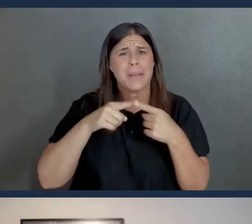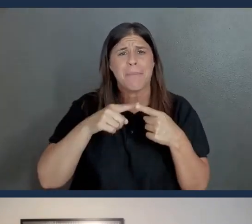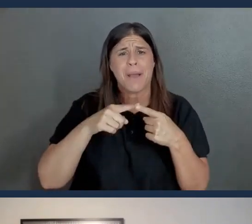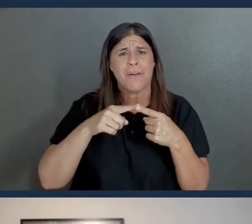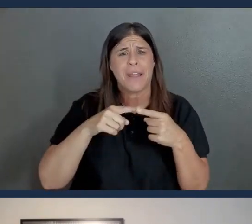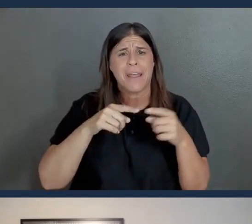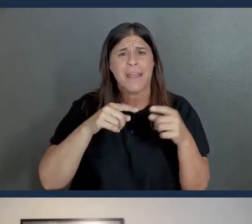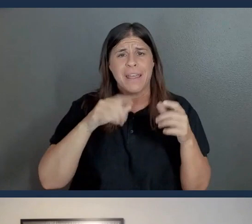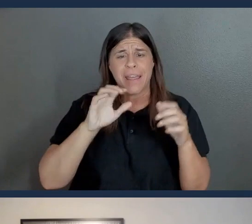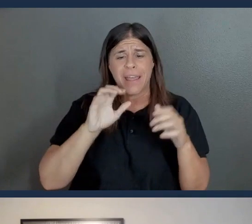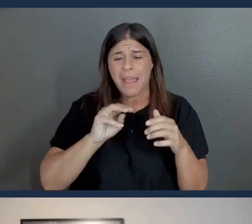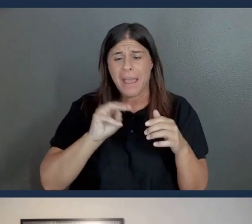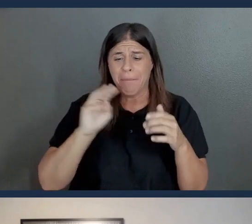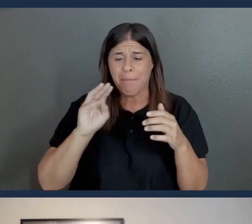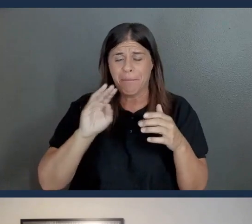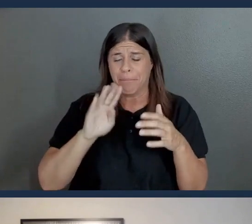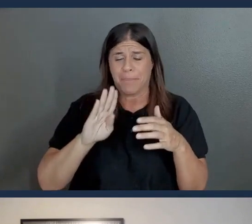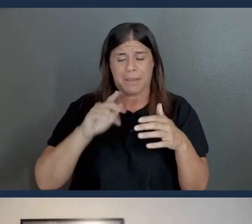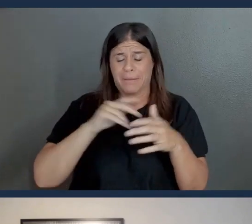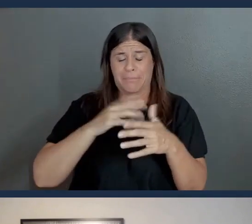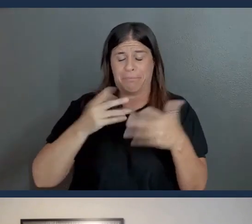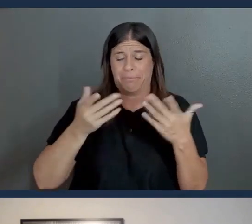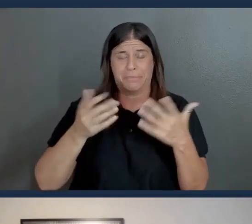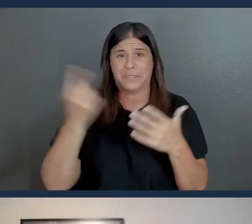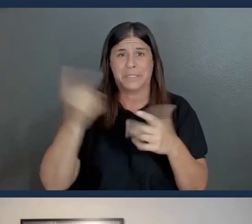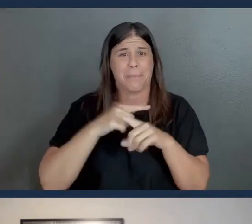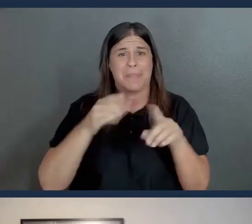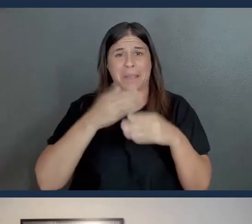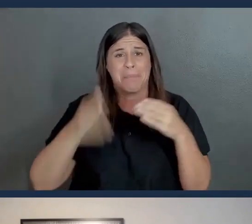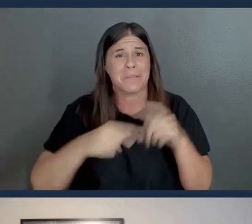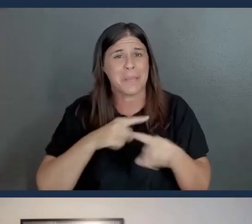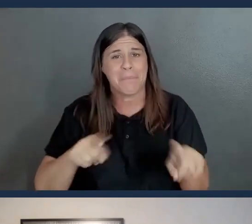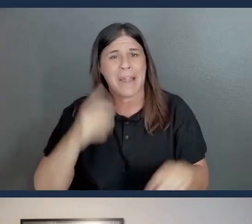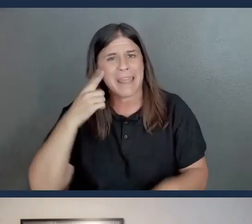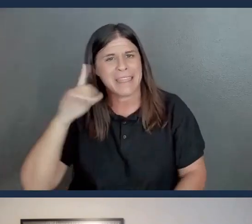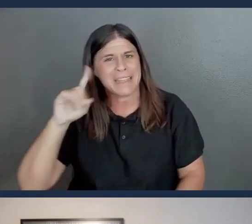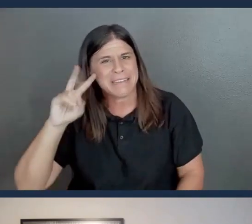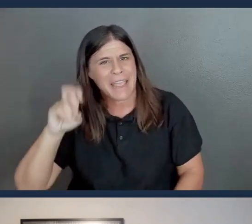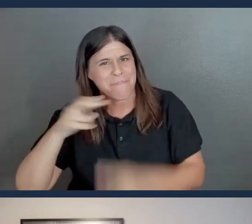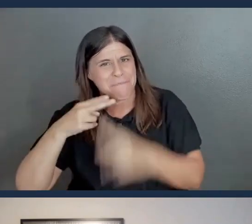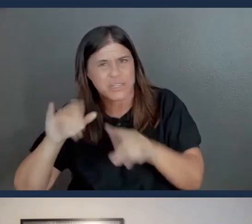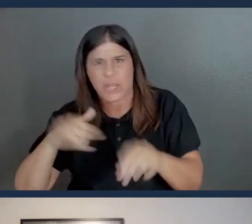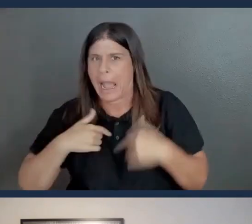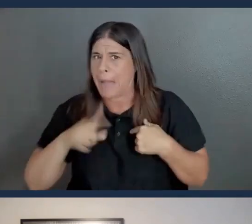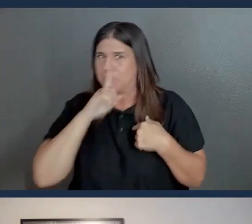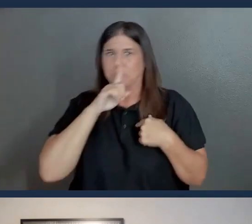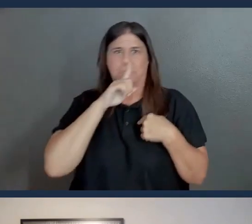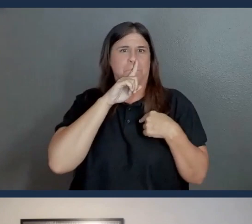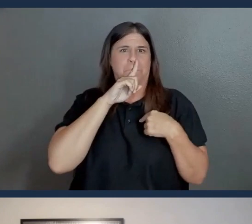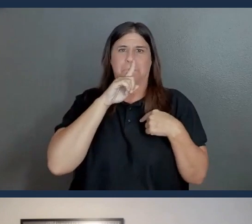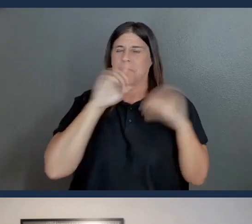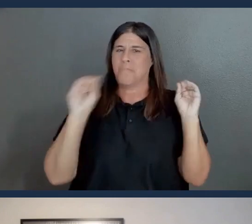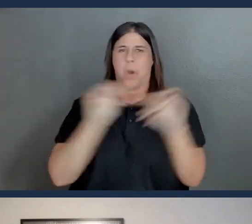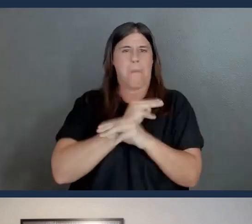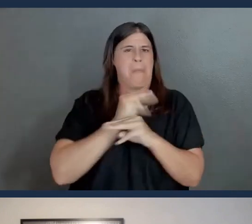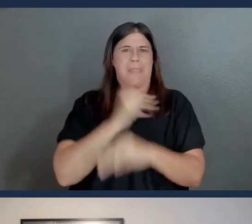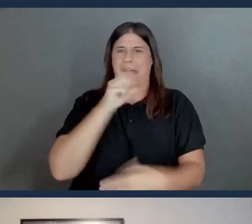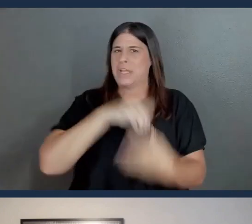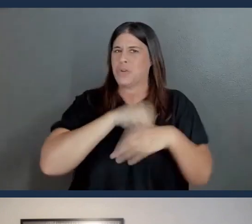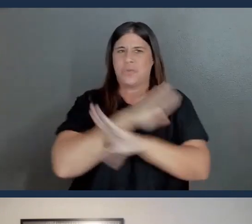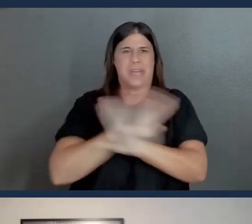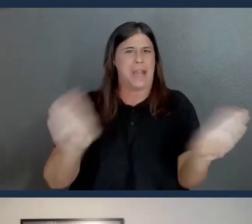Hey. Hey, actually, I think it was Dave that brought that up. I didn't say that. I didn't say those words. So I brought